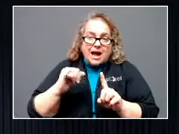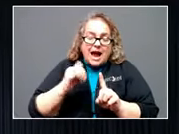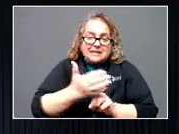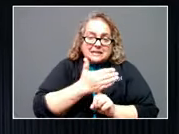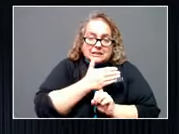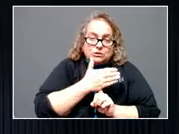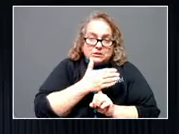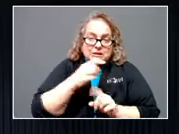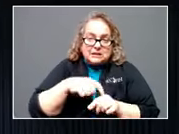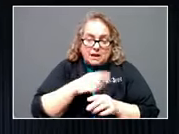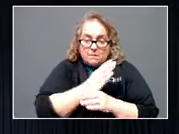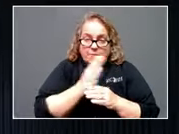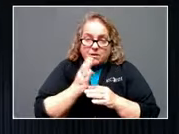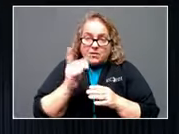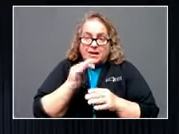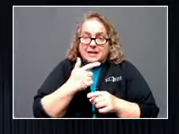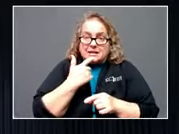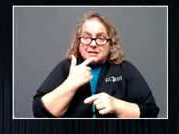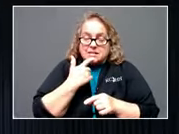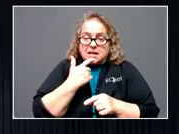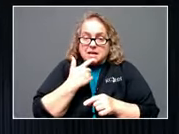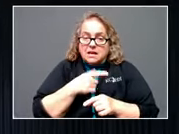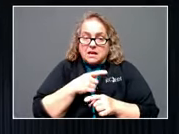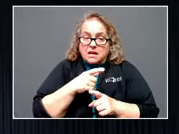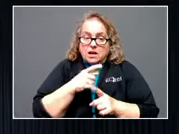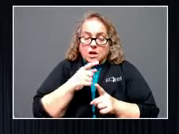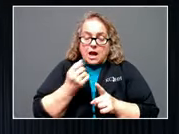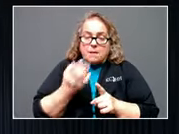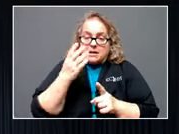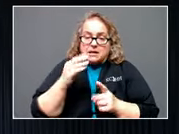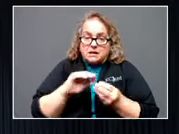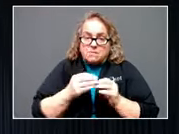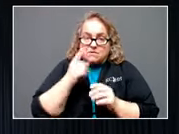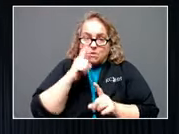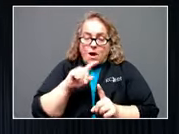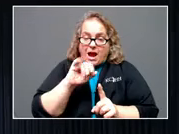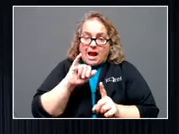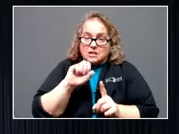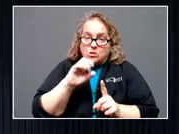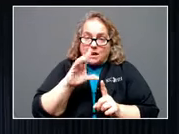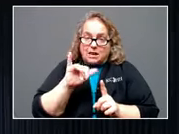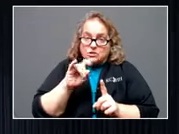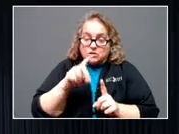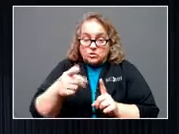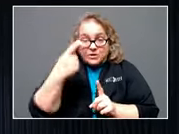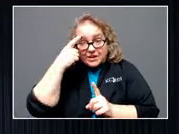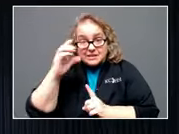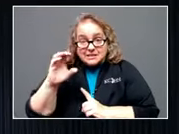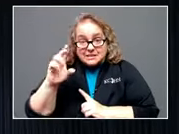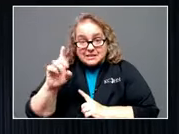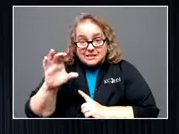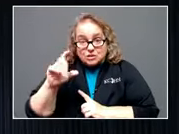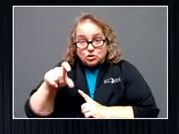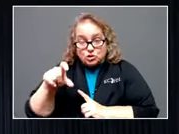that fully vaccinated students could leave isolation if they tested negative twice. CDC should have had a test out